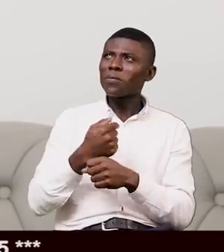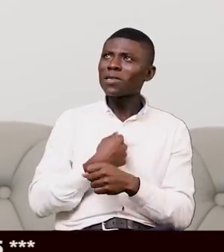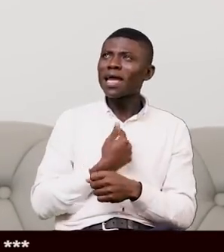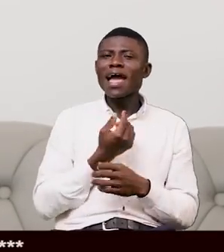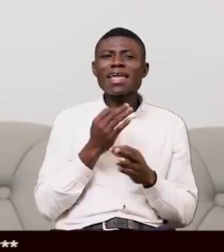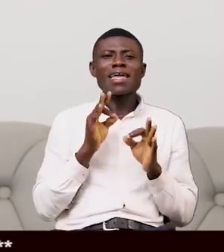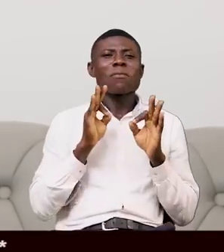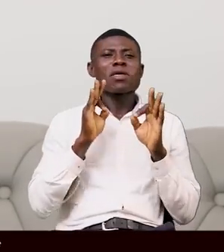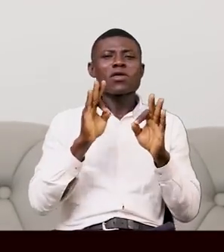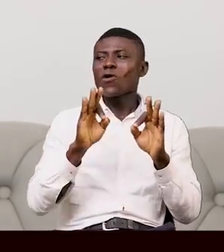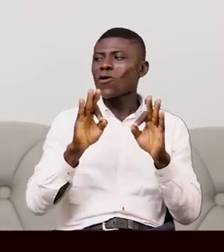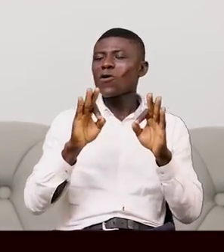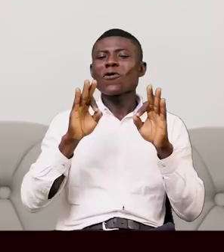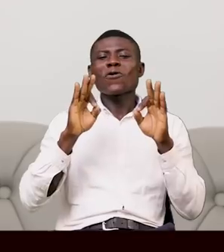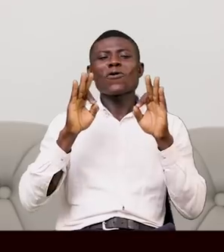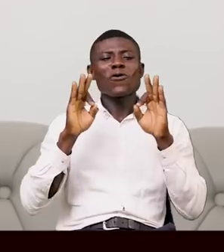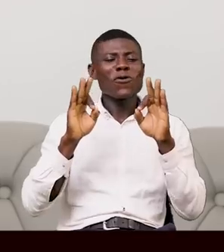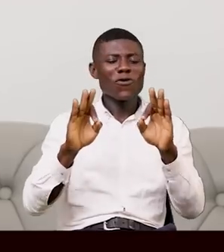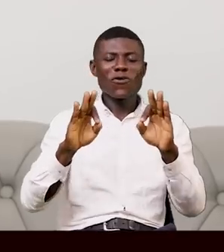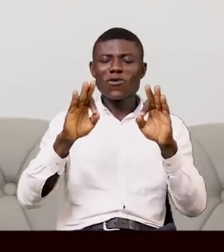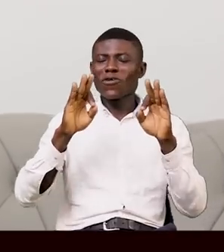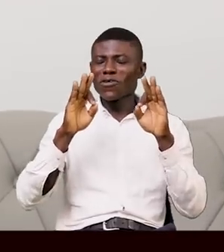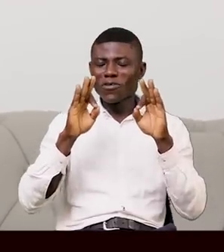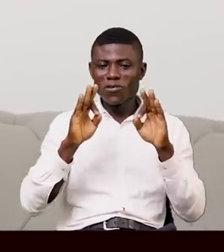E radia ye mi yo.